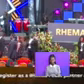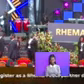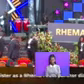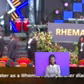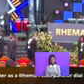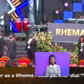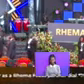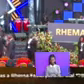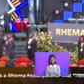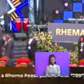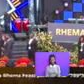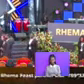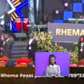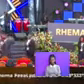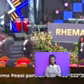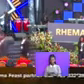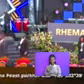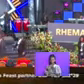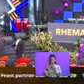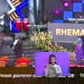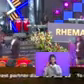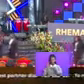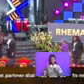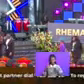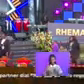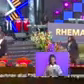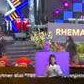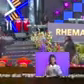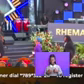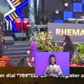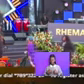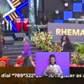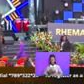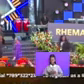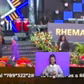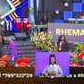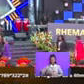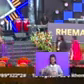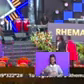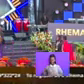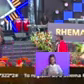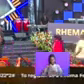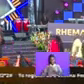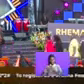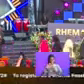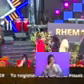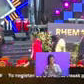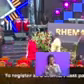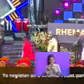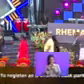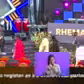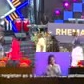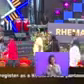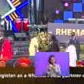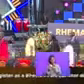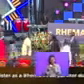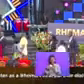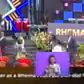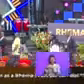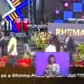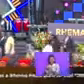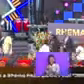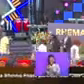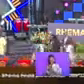quickly thank you for having hunger to get the book but we are